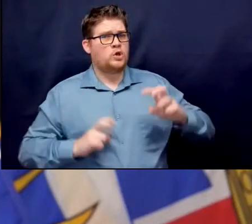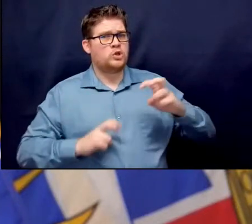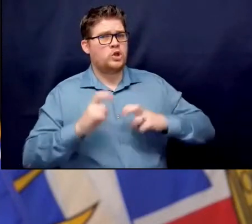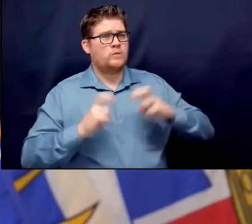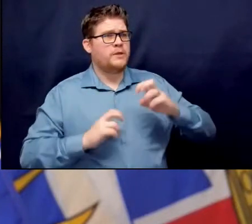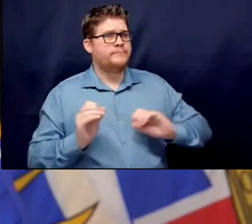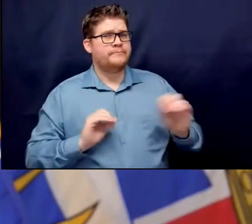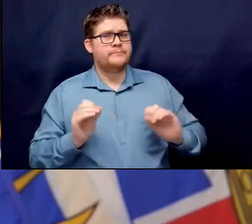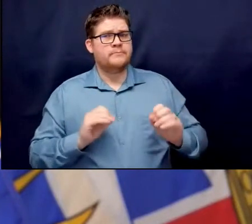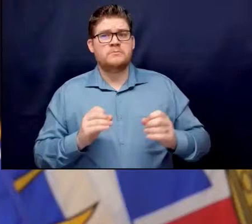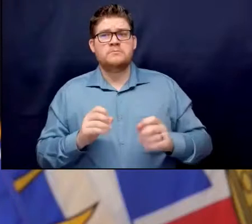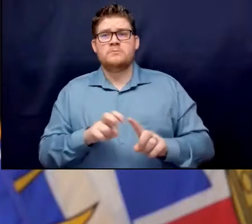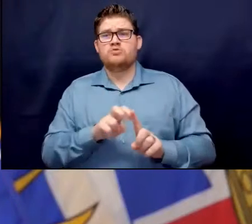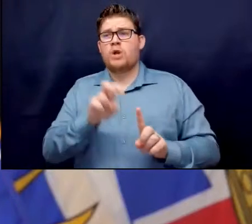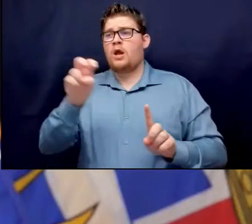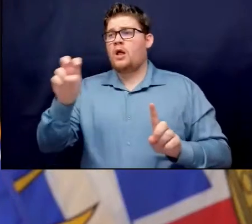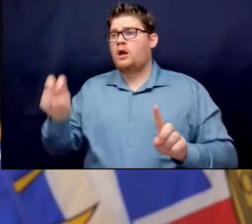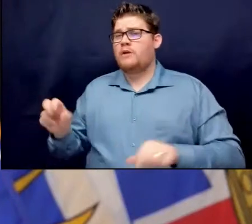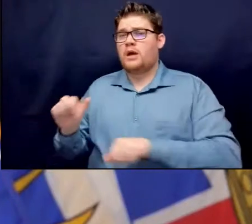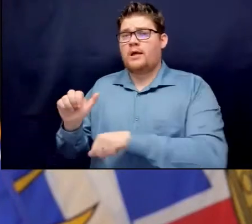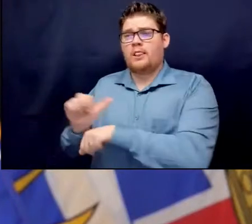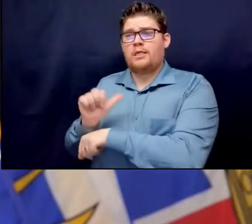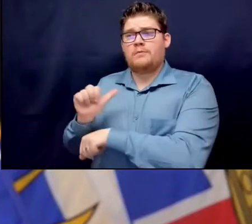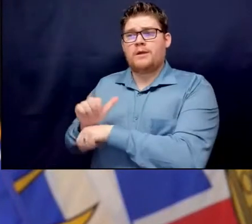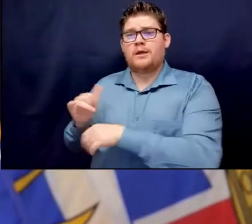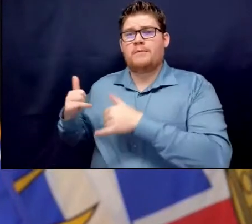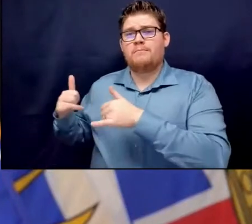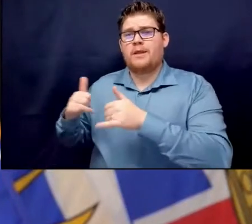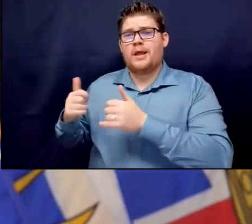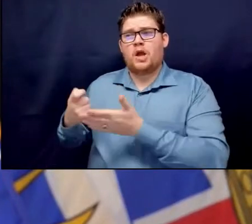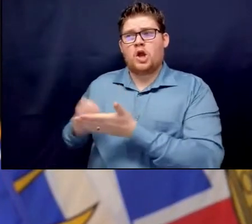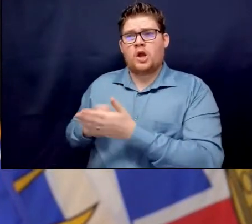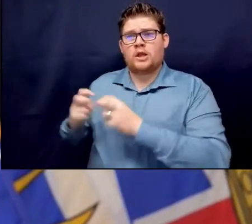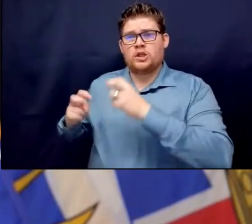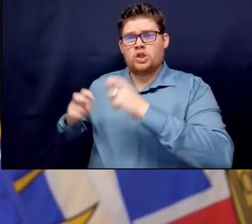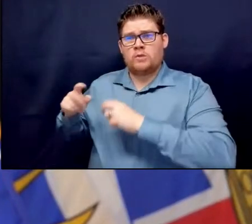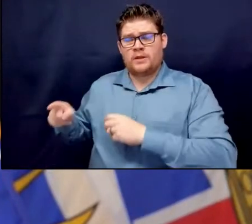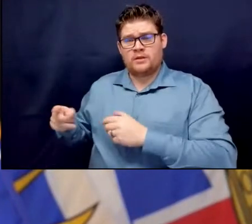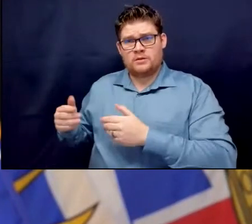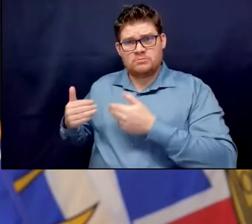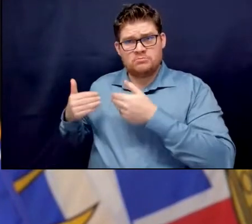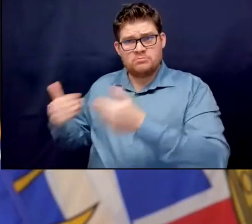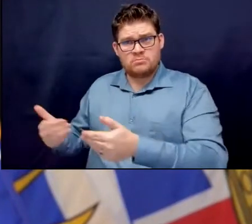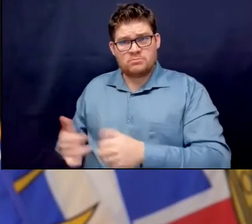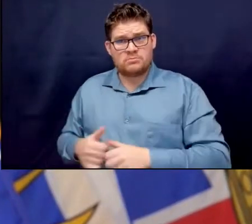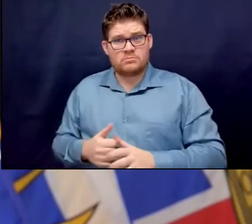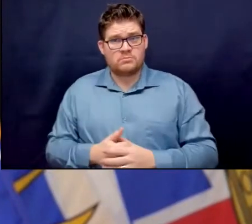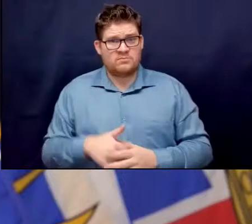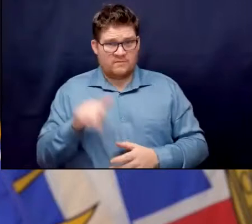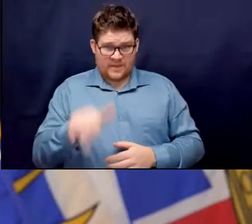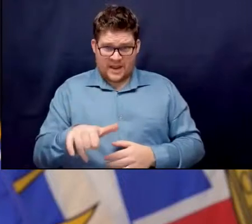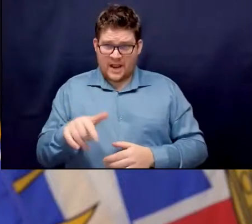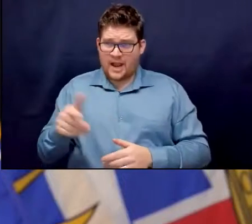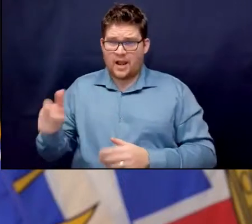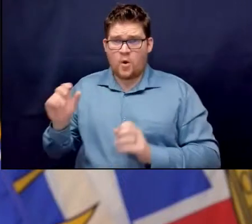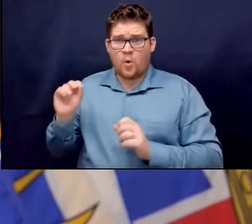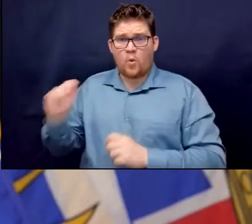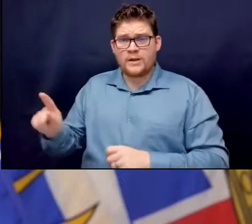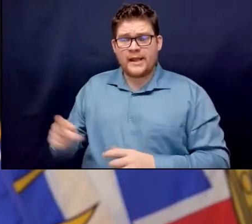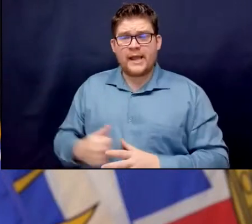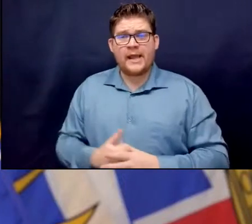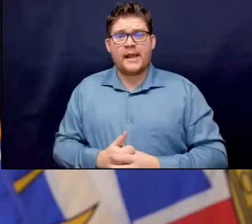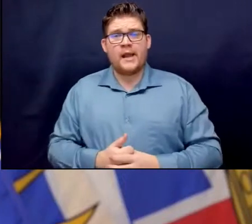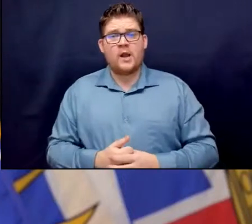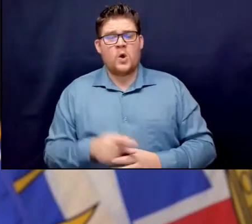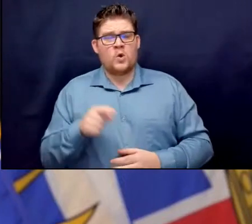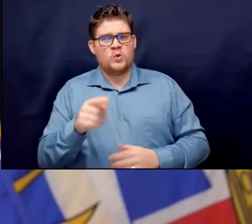not against the rules and basically an indication that they're not particularly worried about, you know, risk and there could be, you know, COVID cases